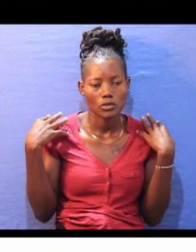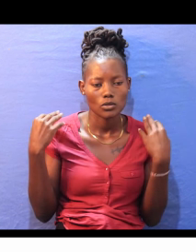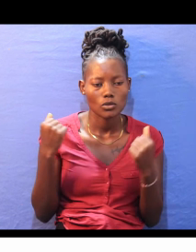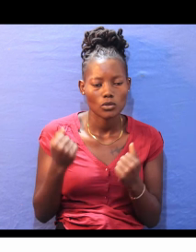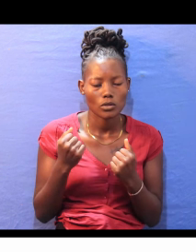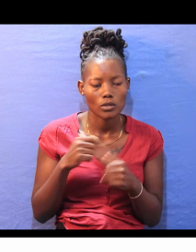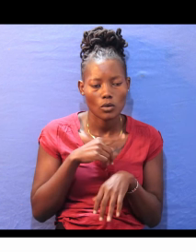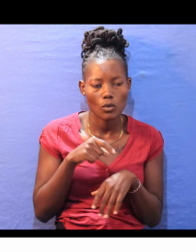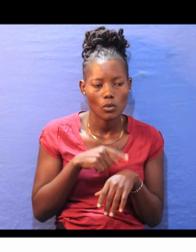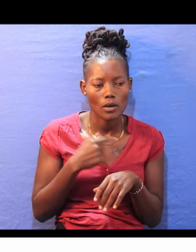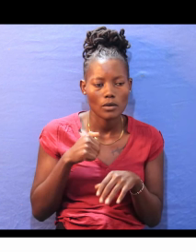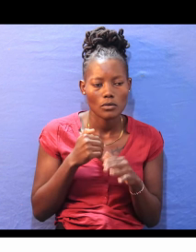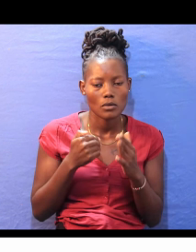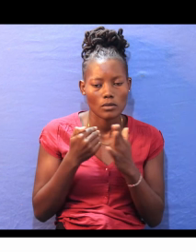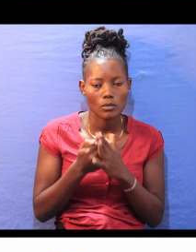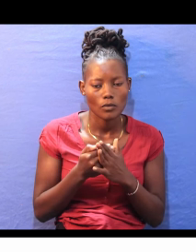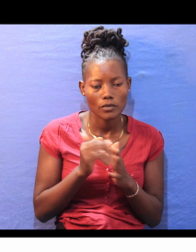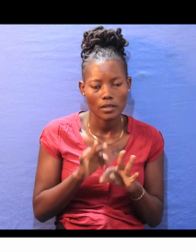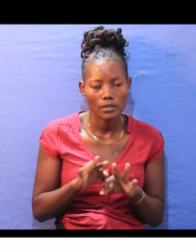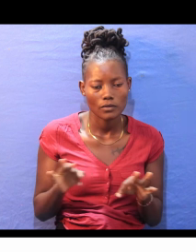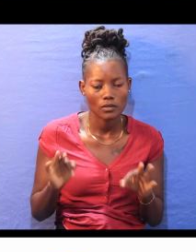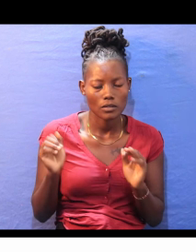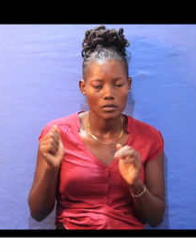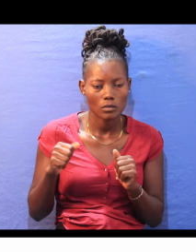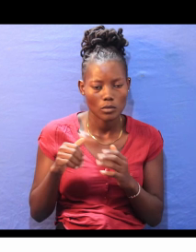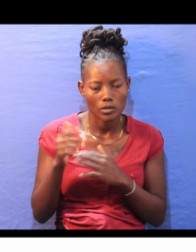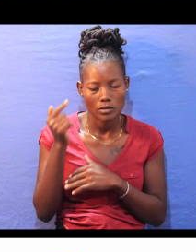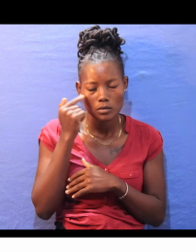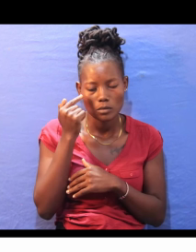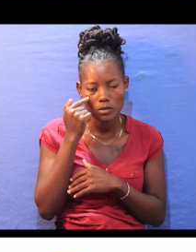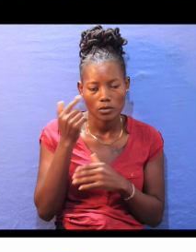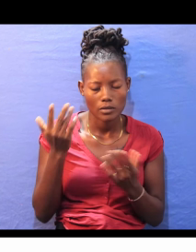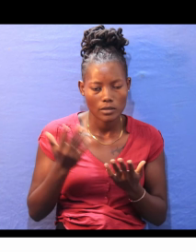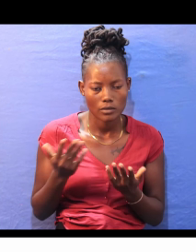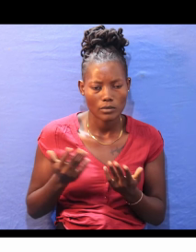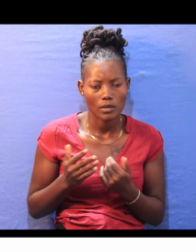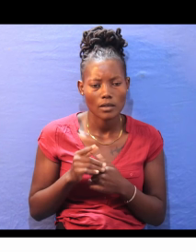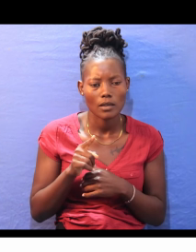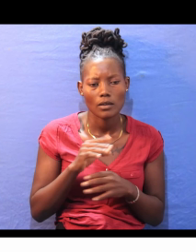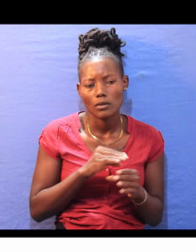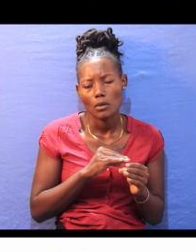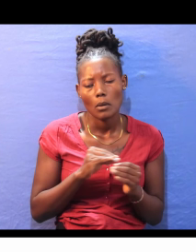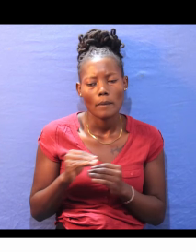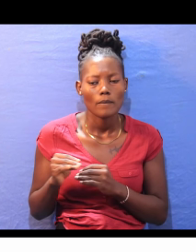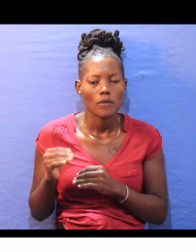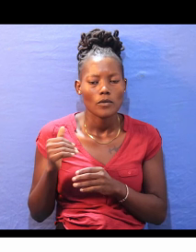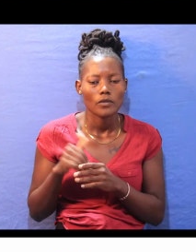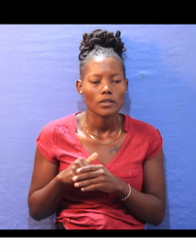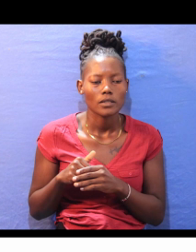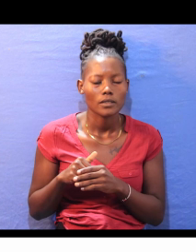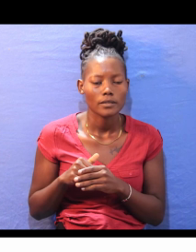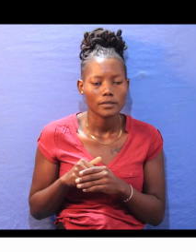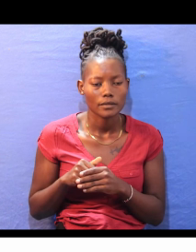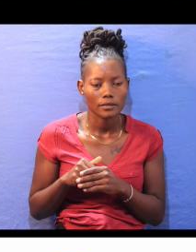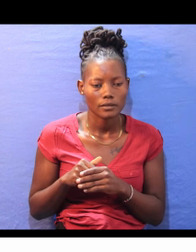to that, especially when we talk about track and field, you can really see where we are going in for